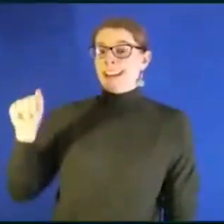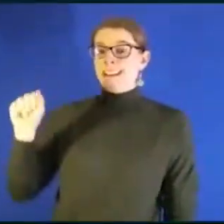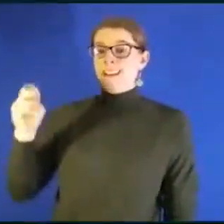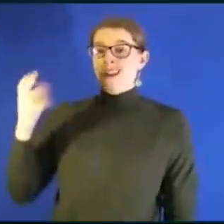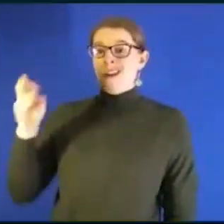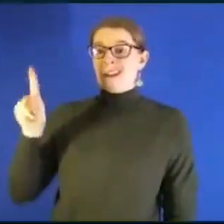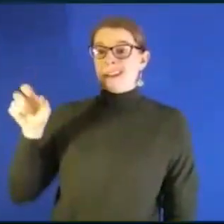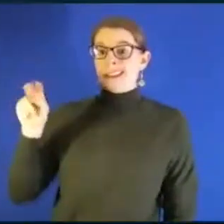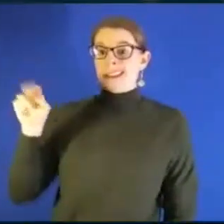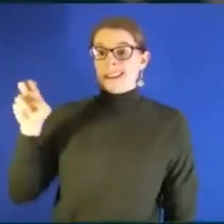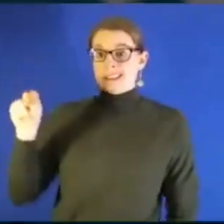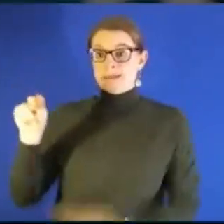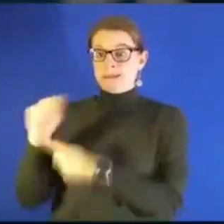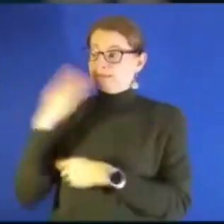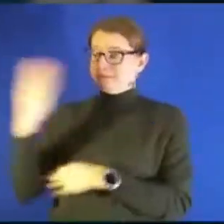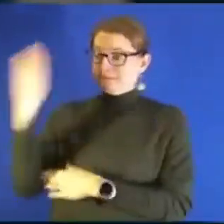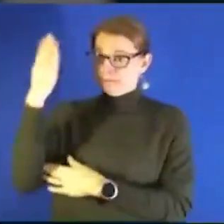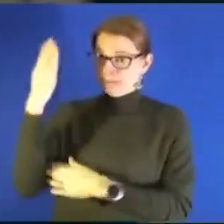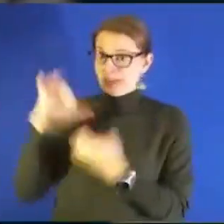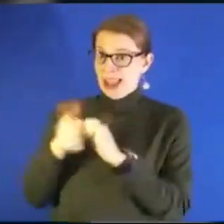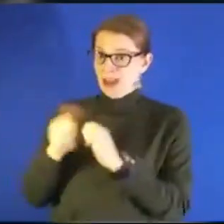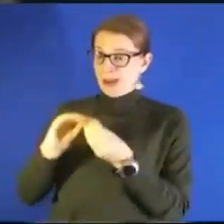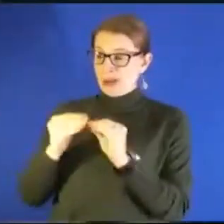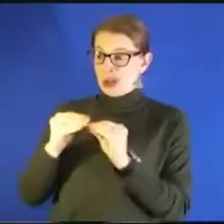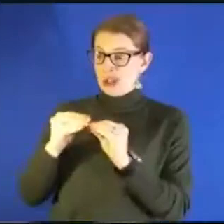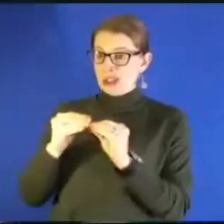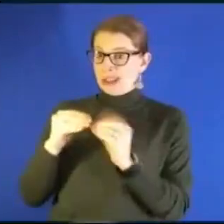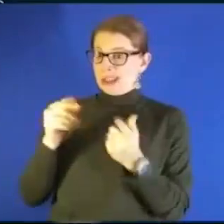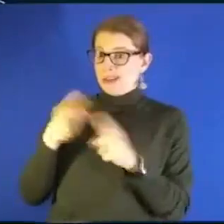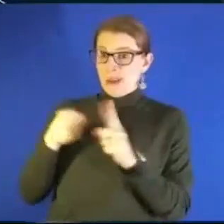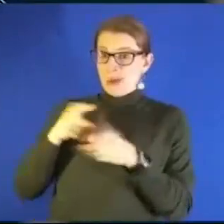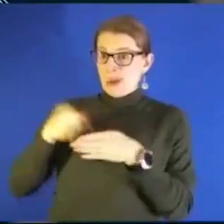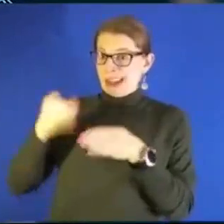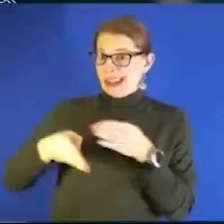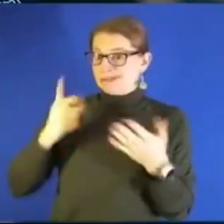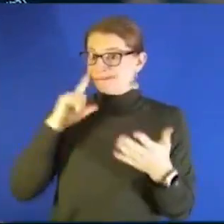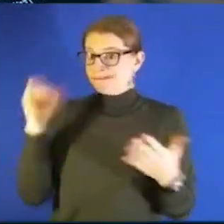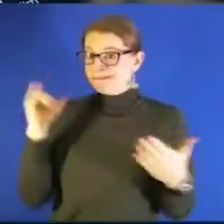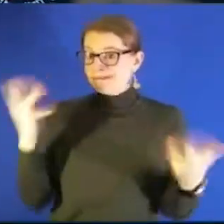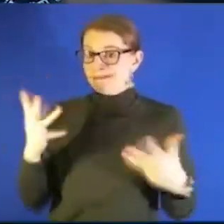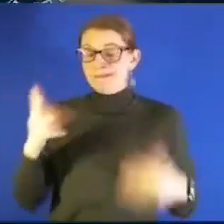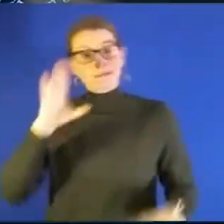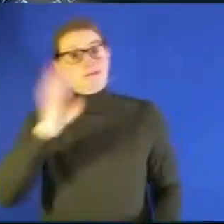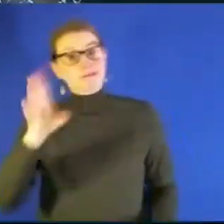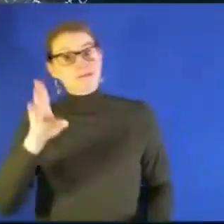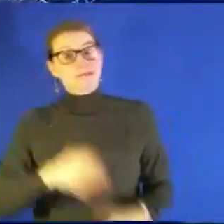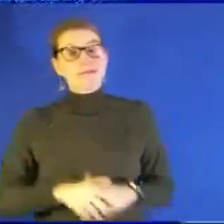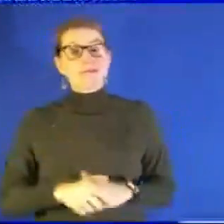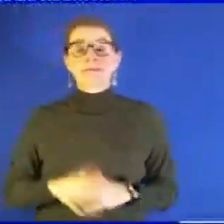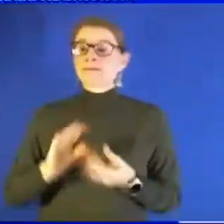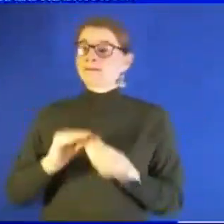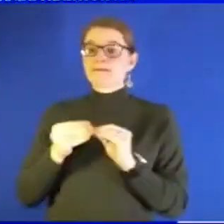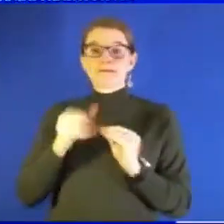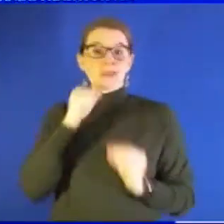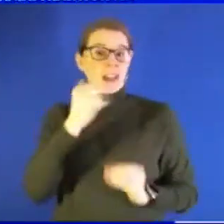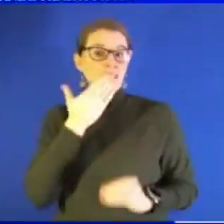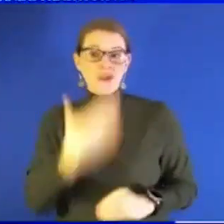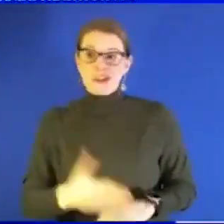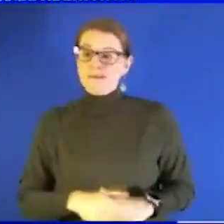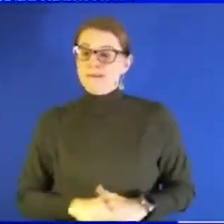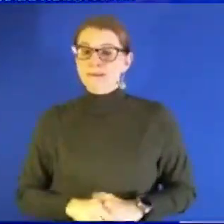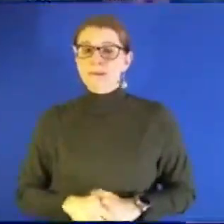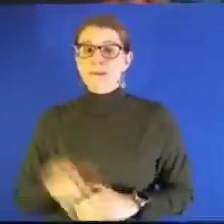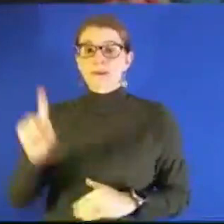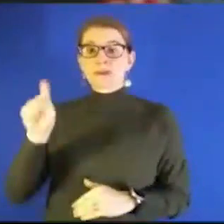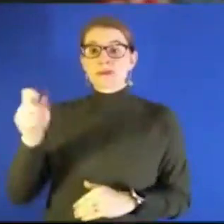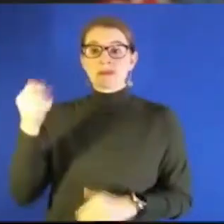Good morning to you. How do numbers look coming out of the weekend? Hi. Yeah. Hi. The numbers aren't too good. We have 119